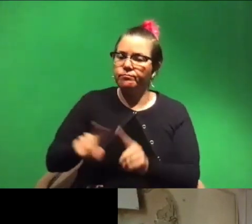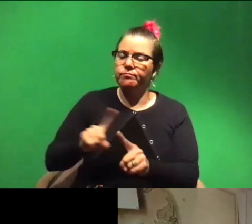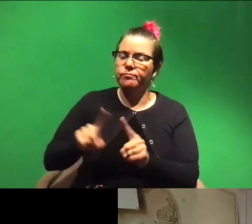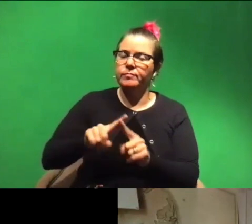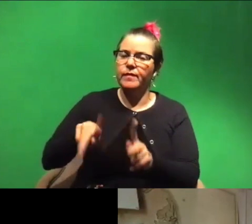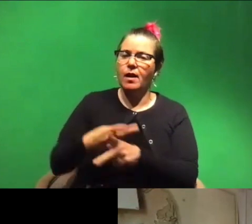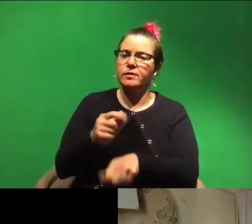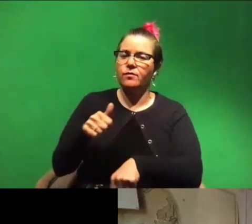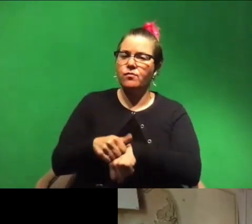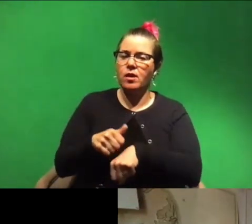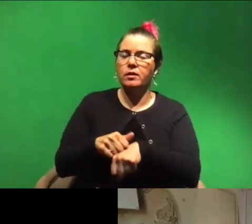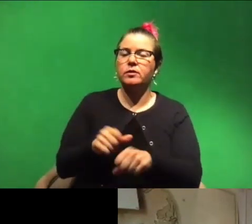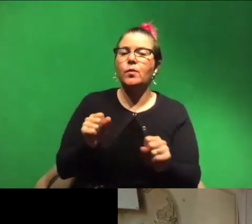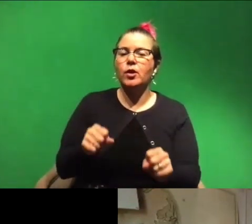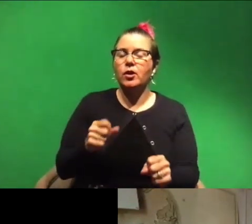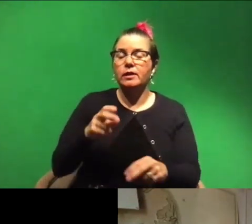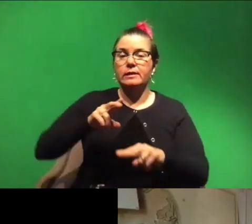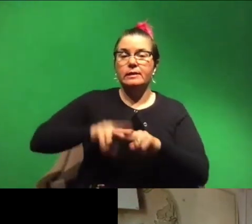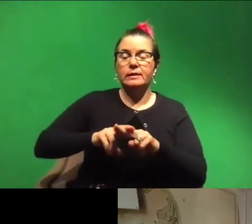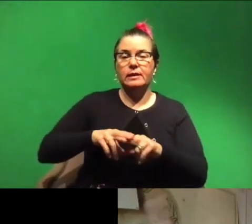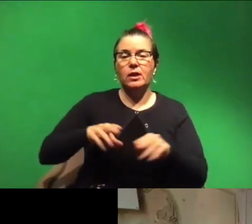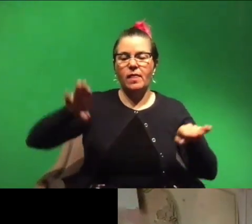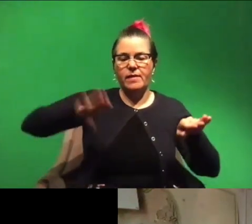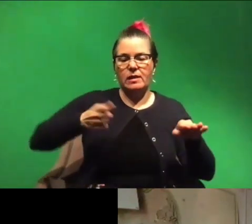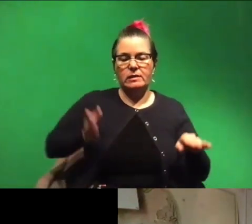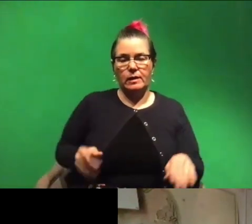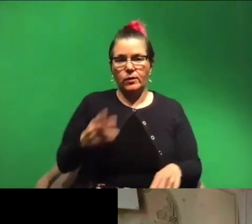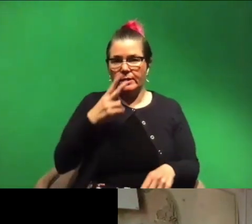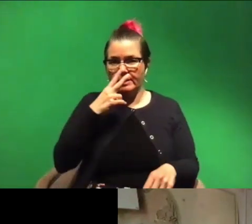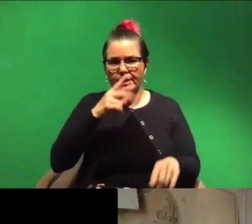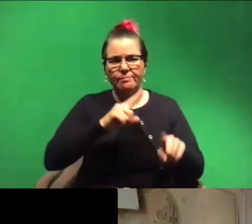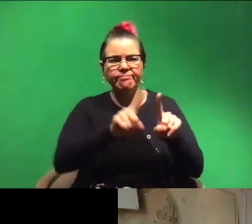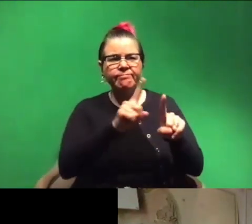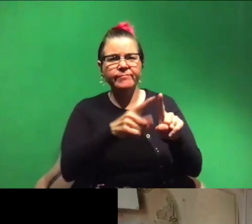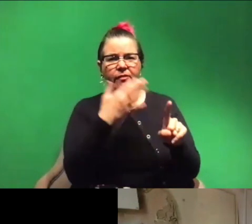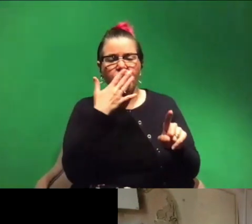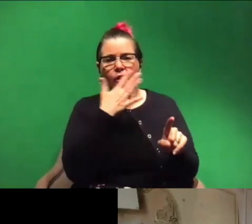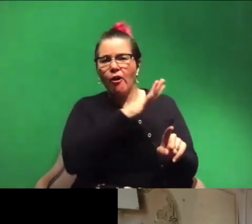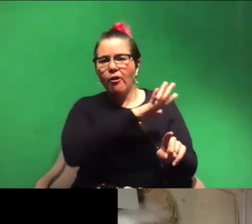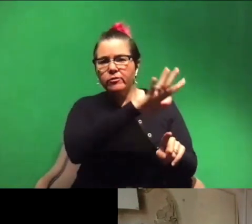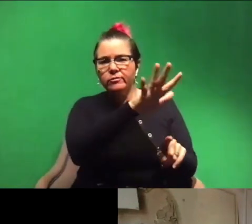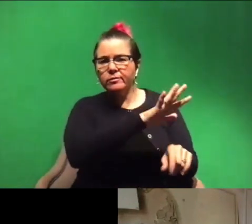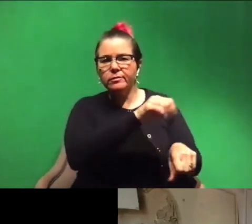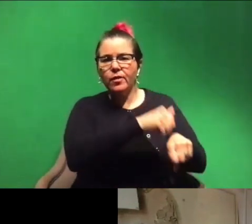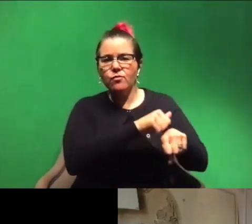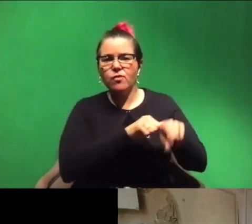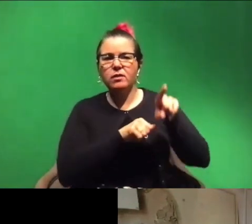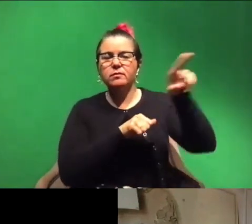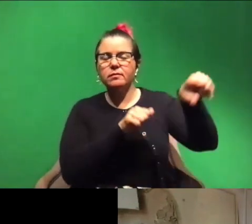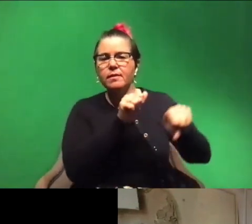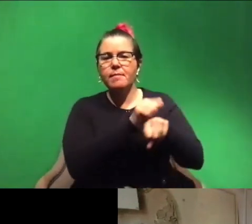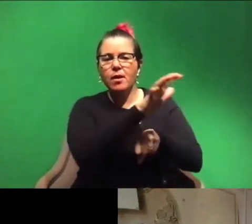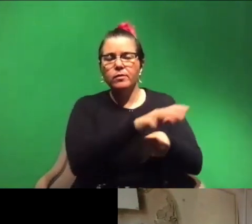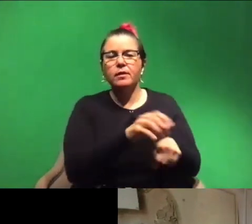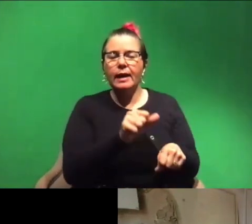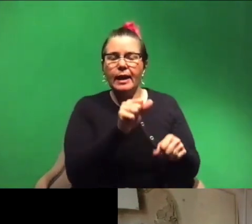there. And so we could be sat on one of the valley sides and we could see all these different colours in the rocks over the mountain, and we'd be able to map